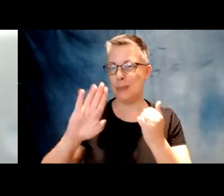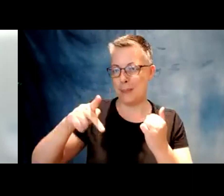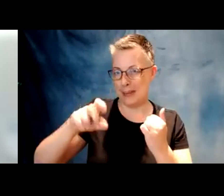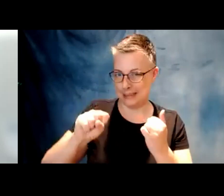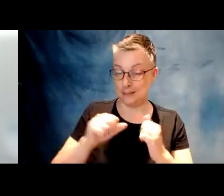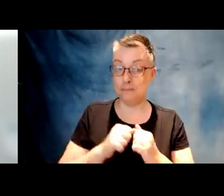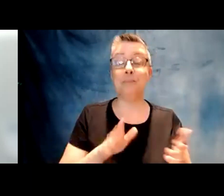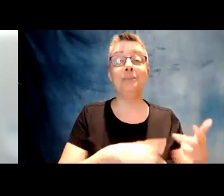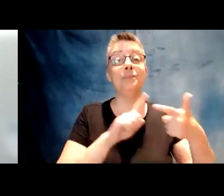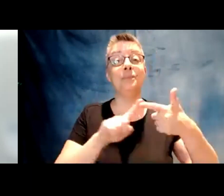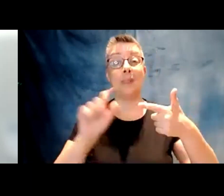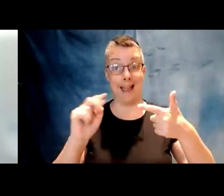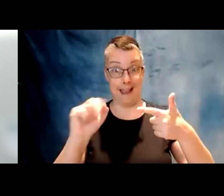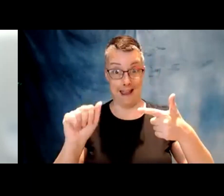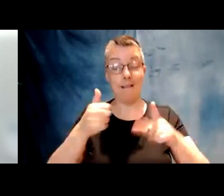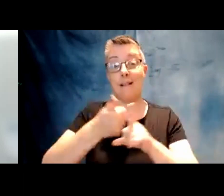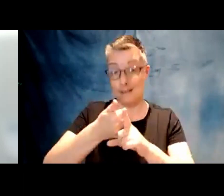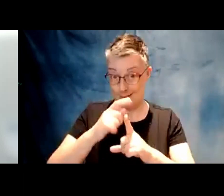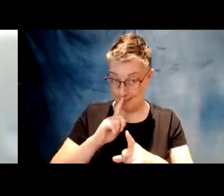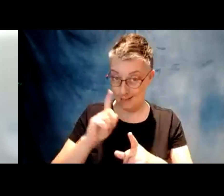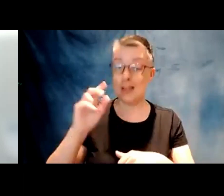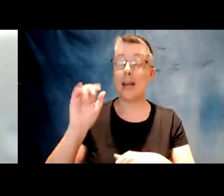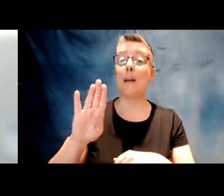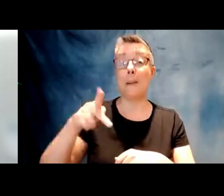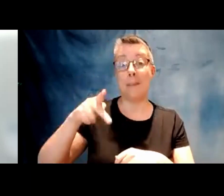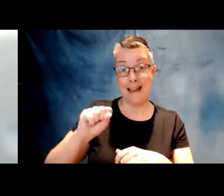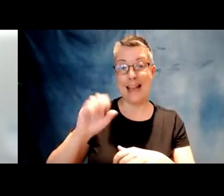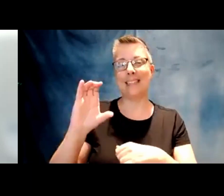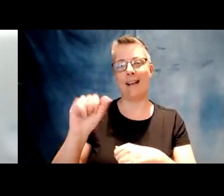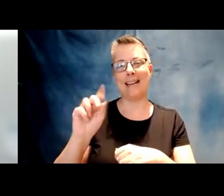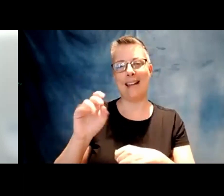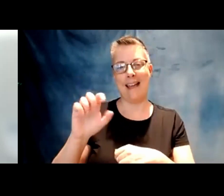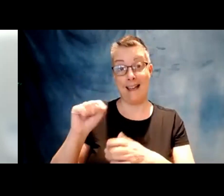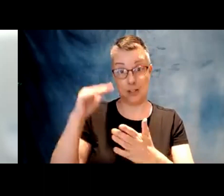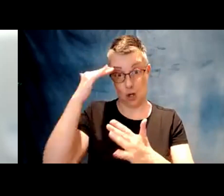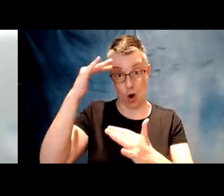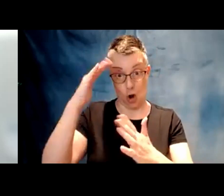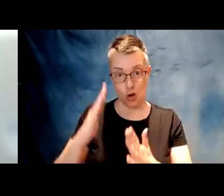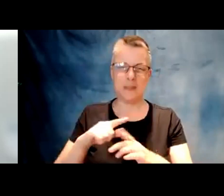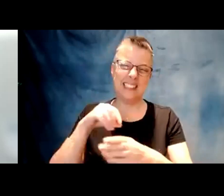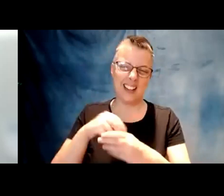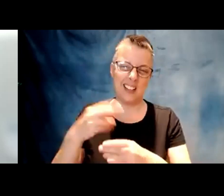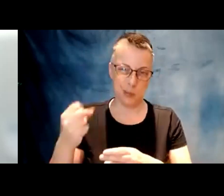Similarly, Ana Hernandez is also a BPS cadet scholar, but she's currently in high school.